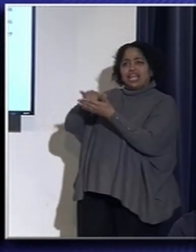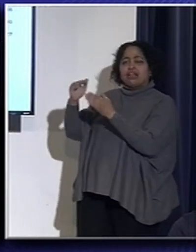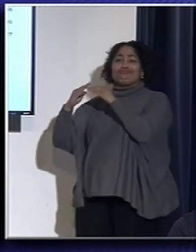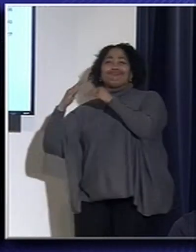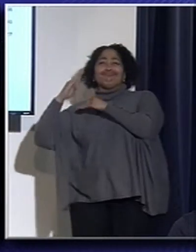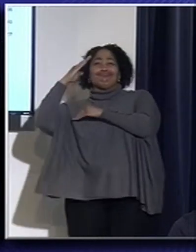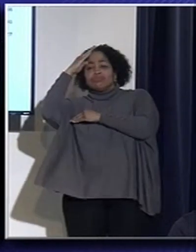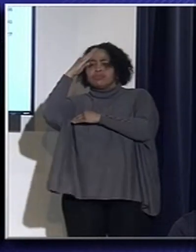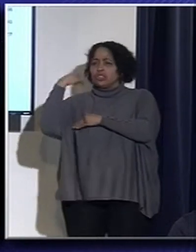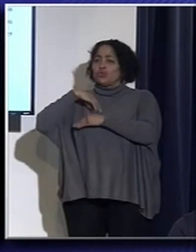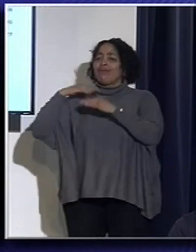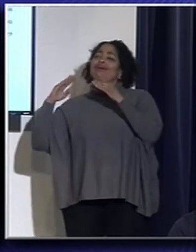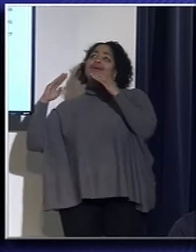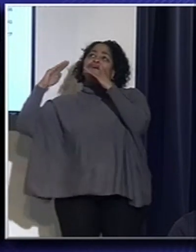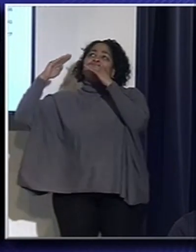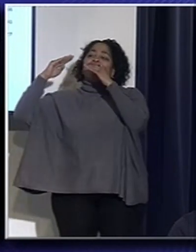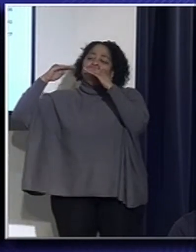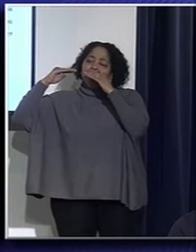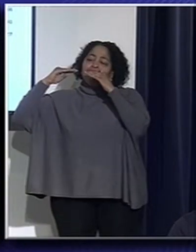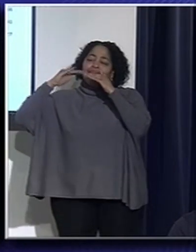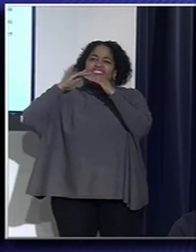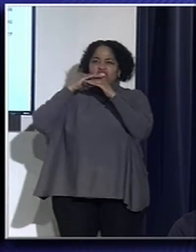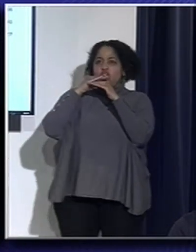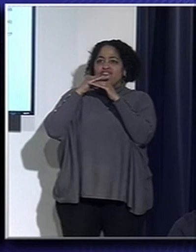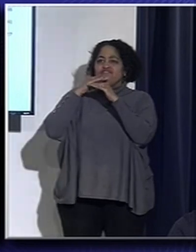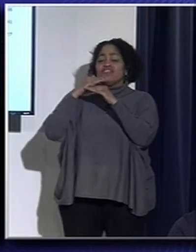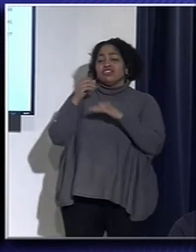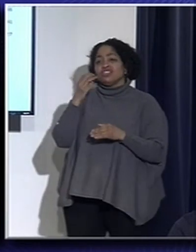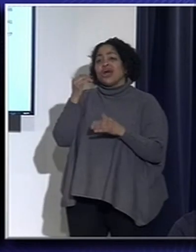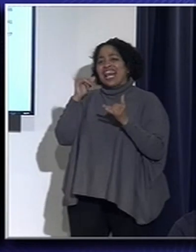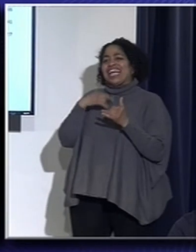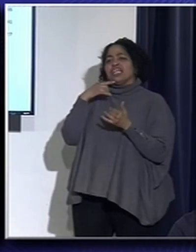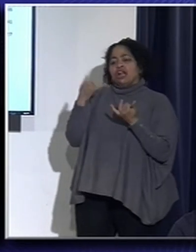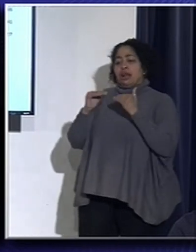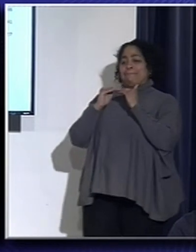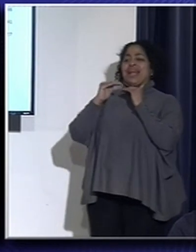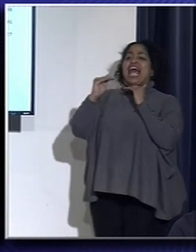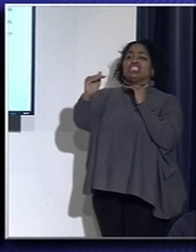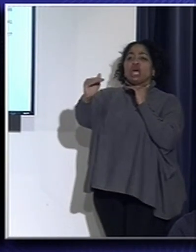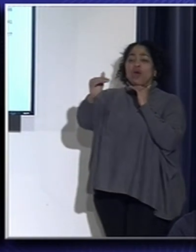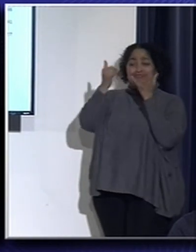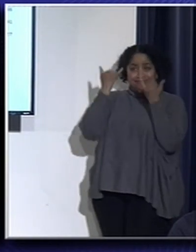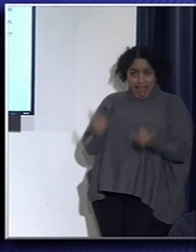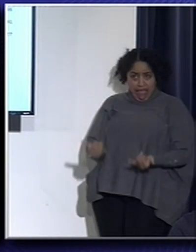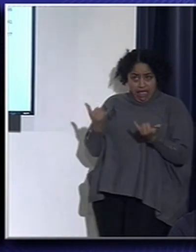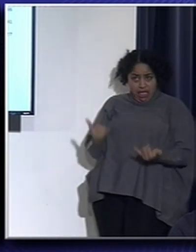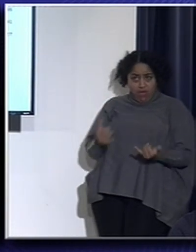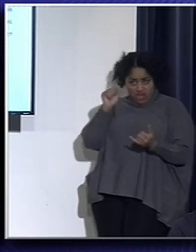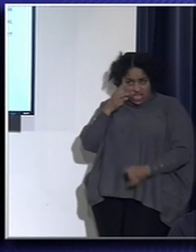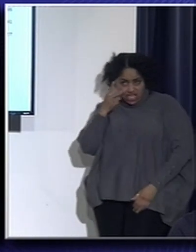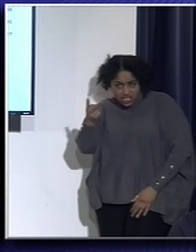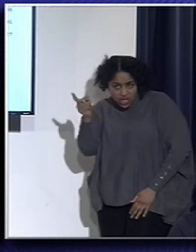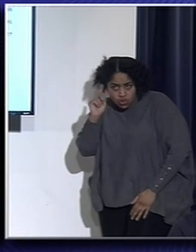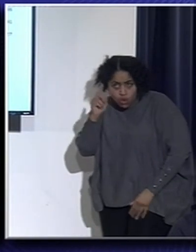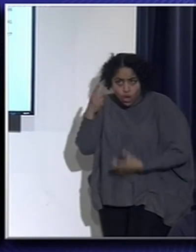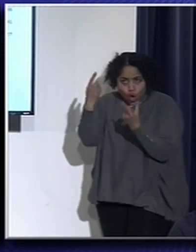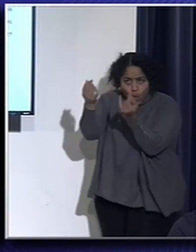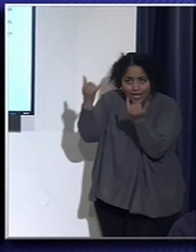Instead, we leveled off. And about 10 days ago or so, I said we're on a plateau. Now you can see where we're